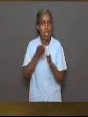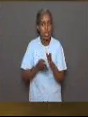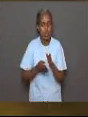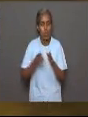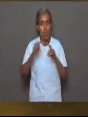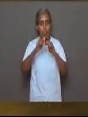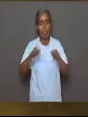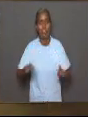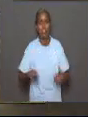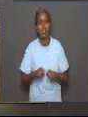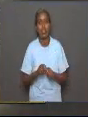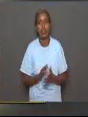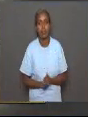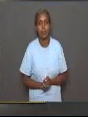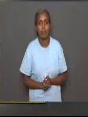a triangle.